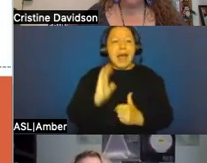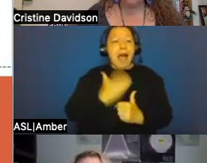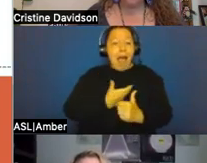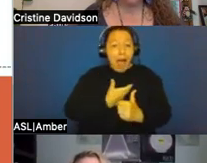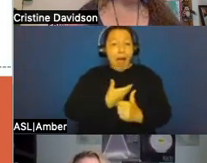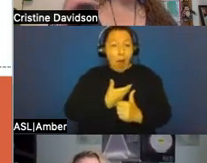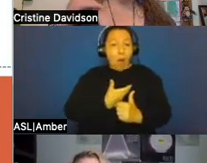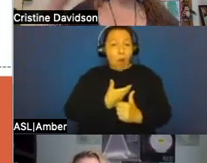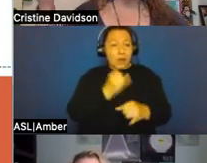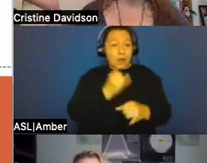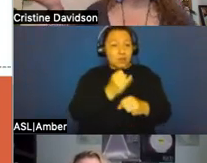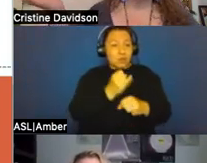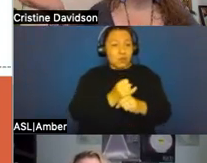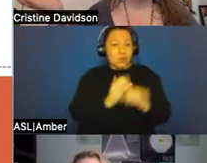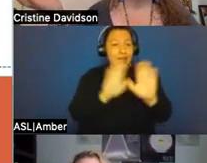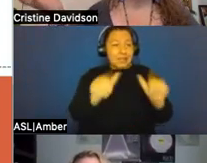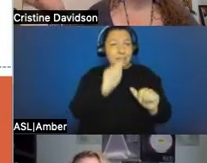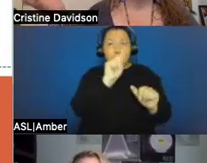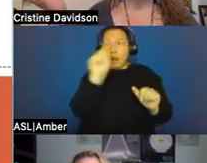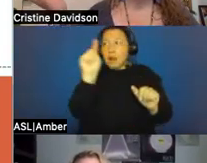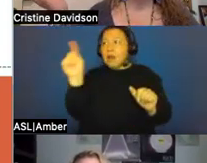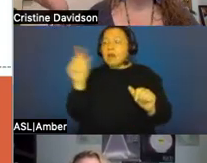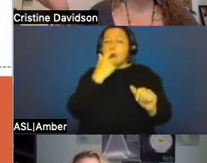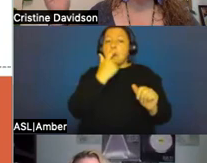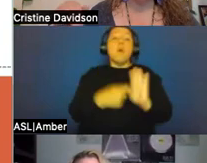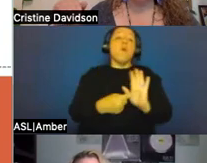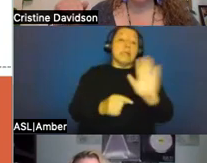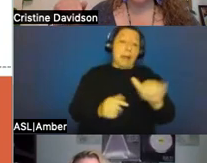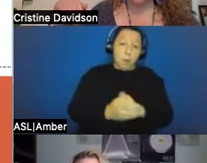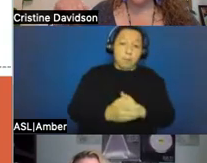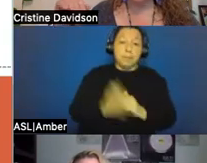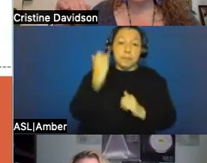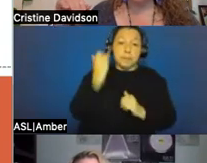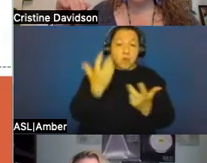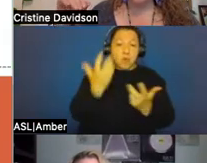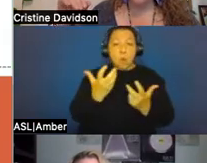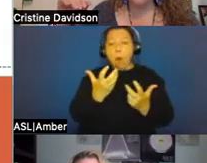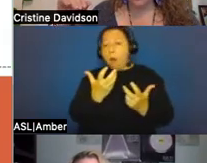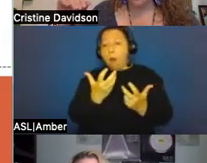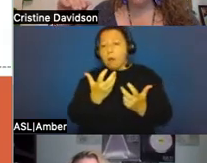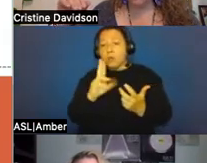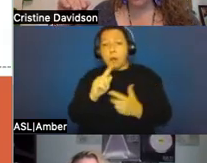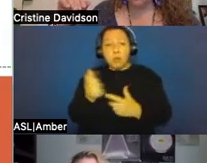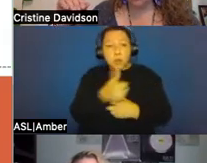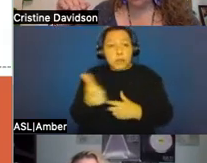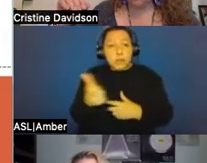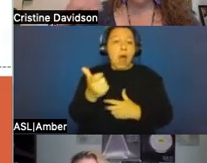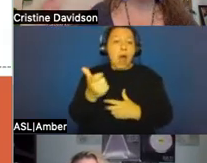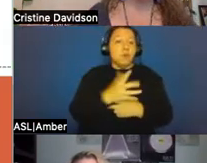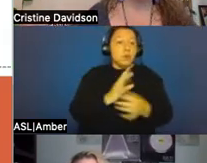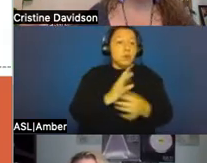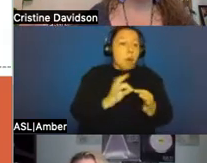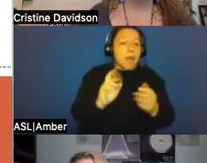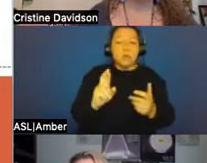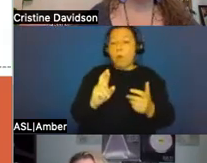institutions, so for example, if you want to jump on the mic or type it in the chat, what is a person who